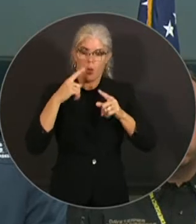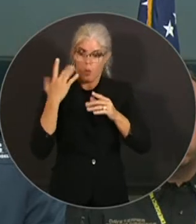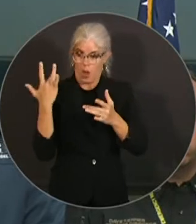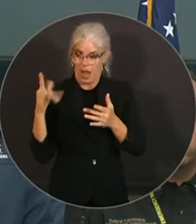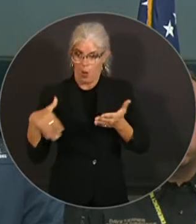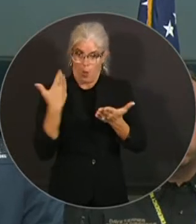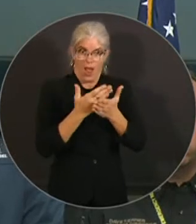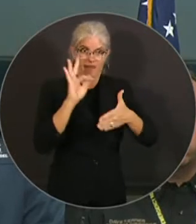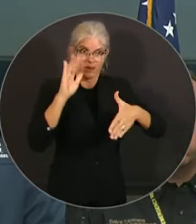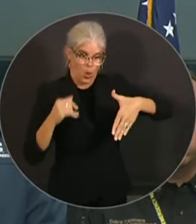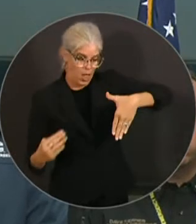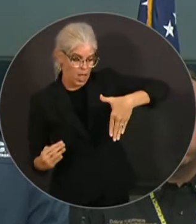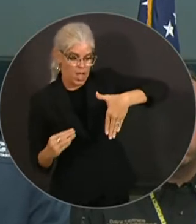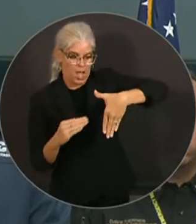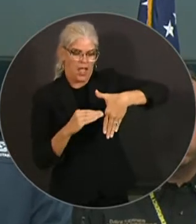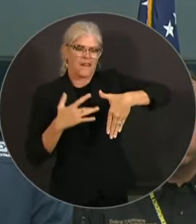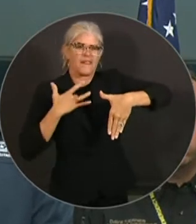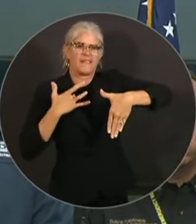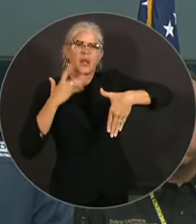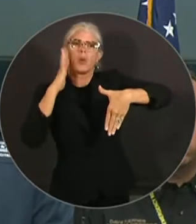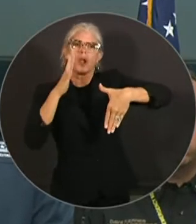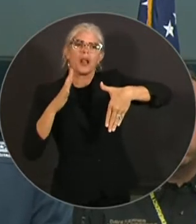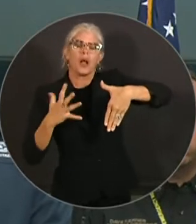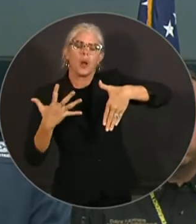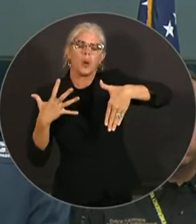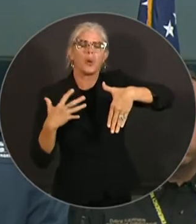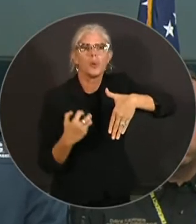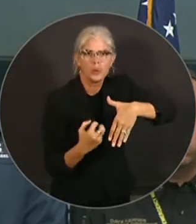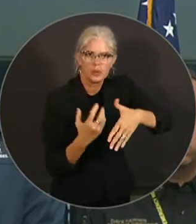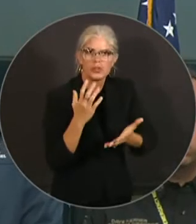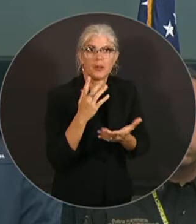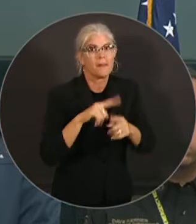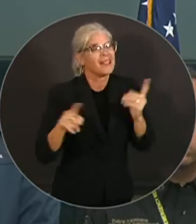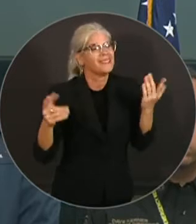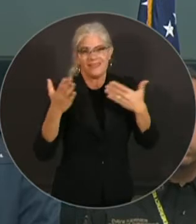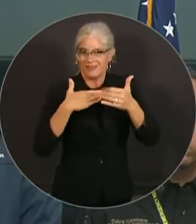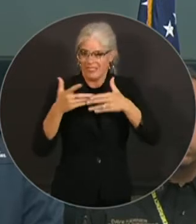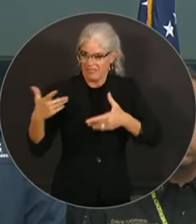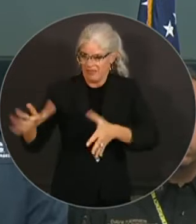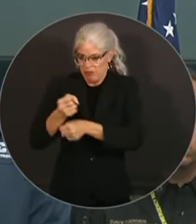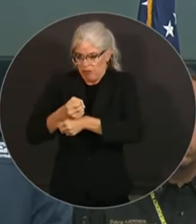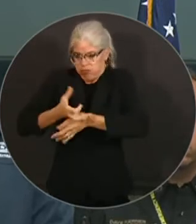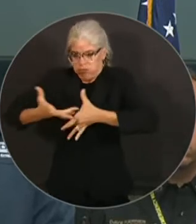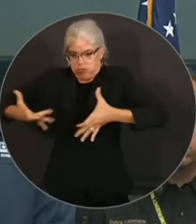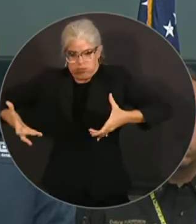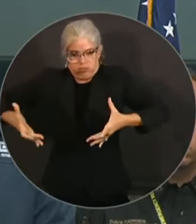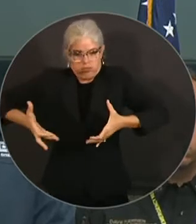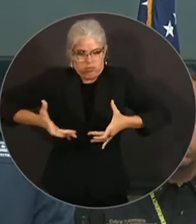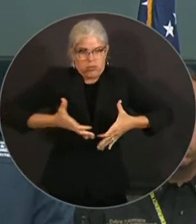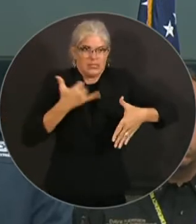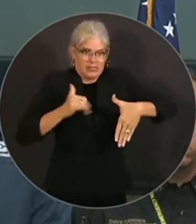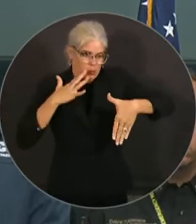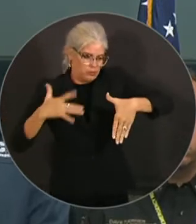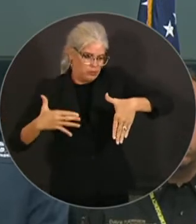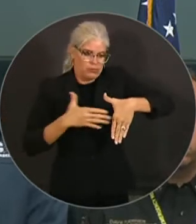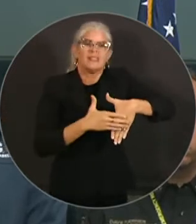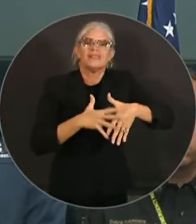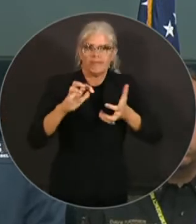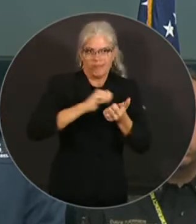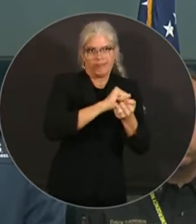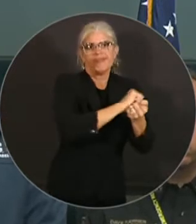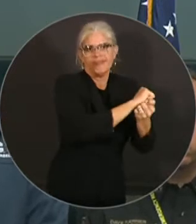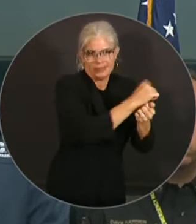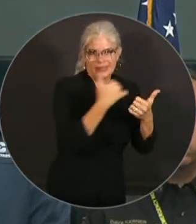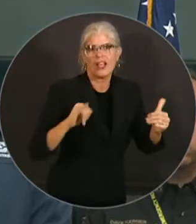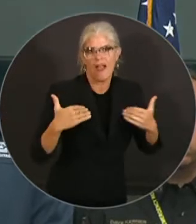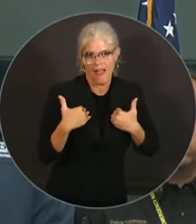will produce major damage, whatever ends up happening. But certainly at the strength it is now, this is